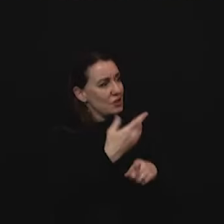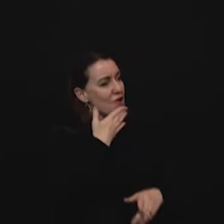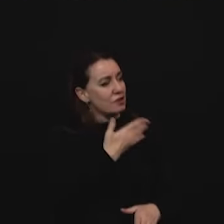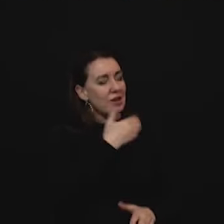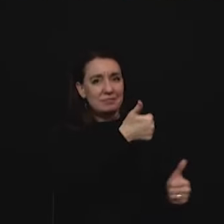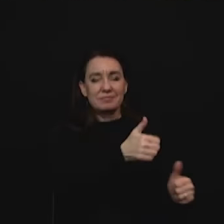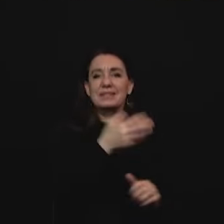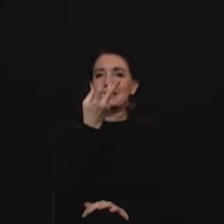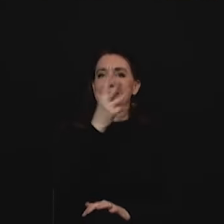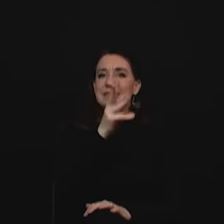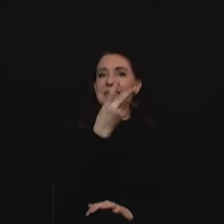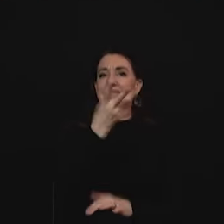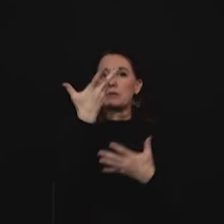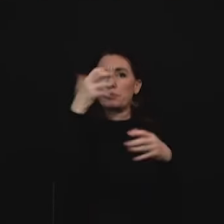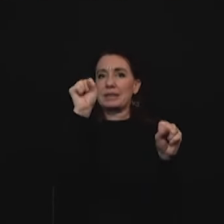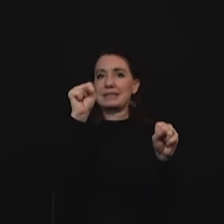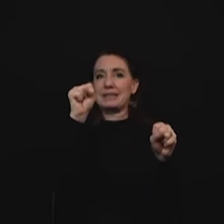of the United States. Very good.